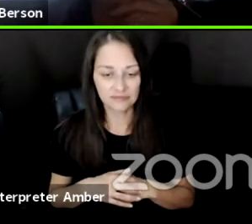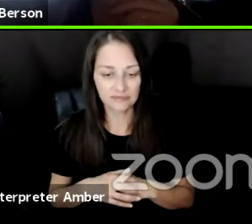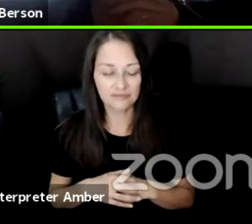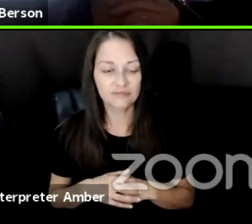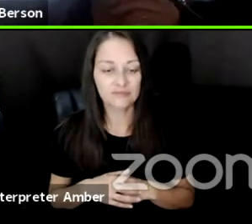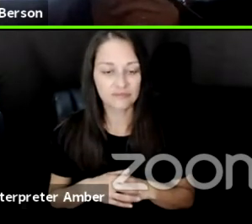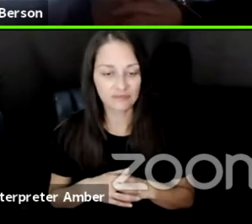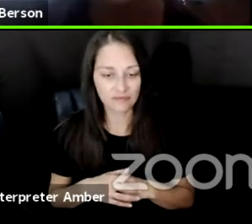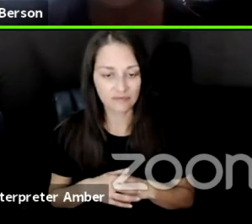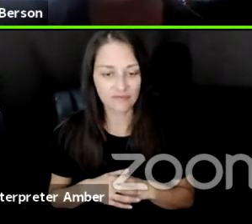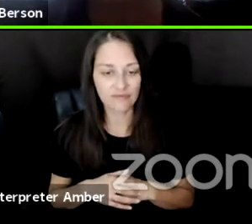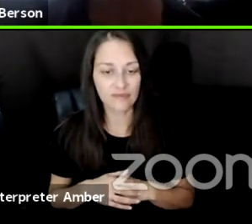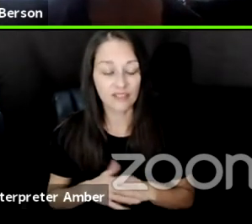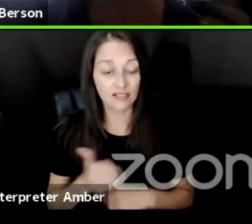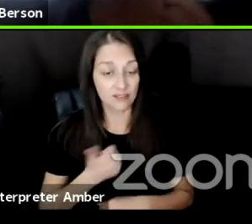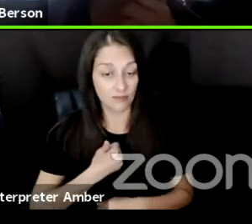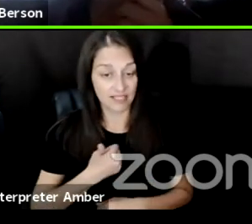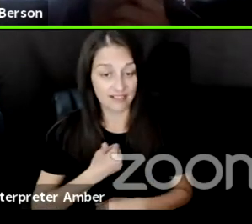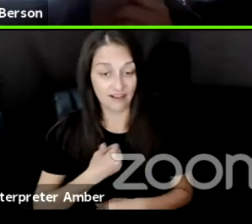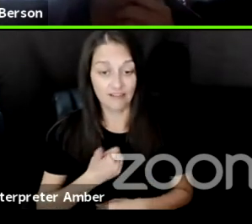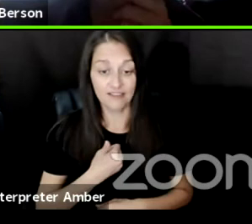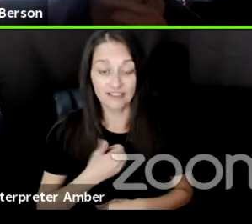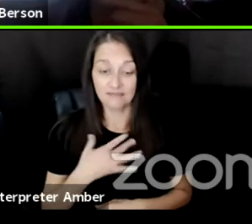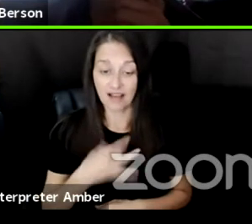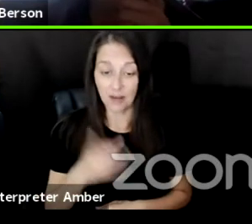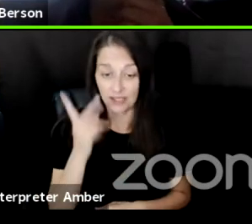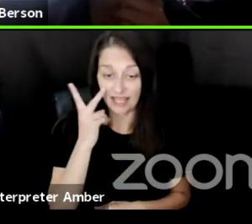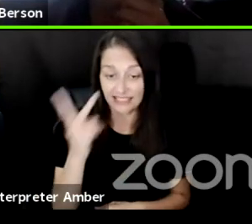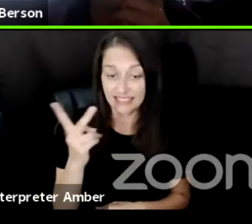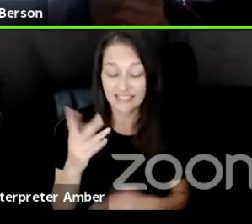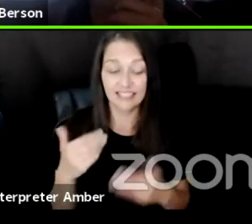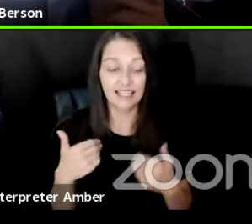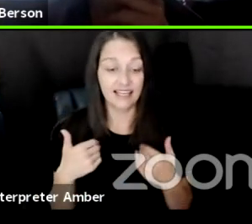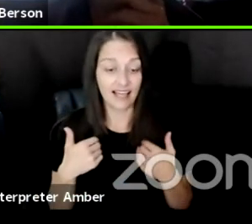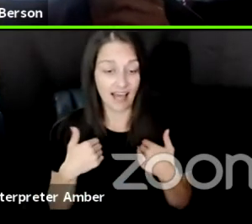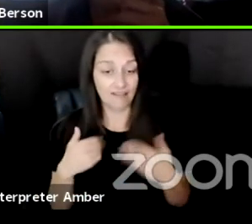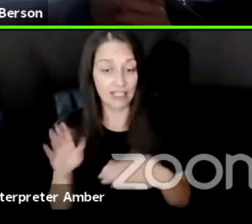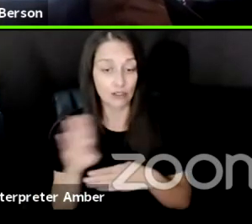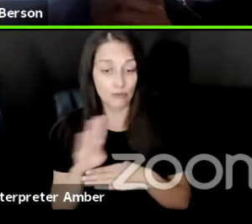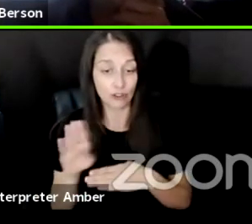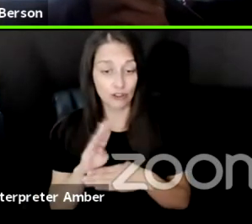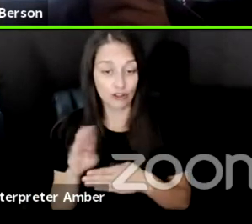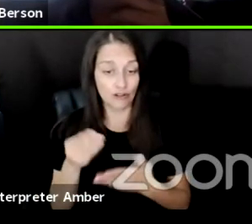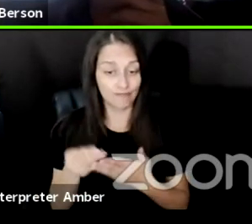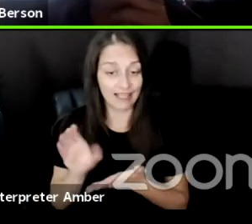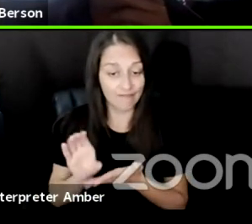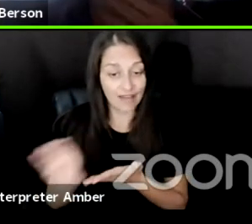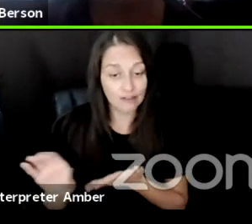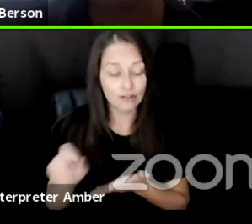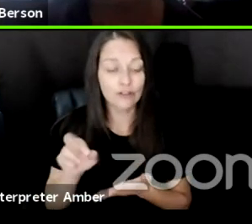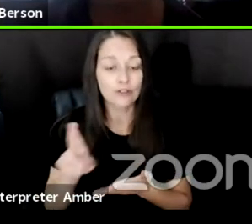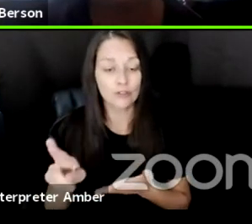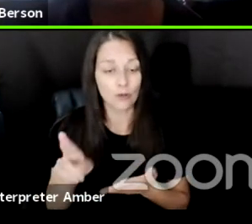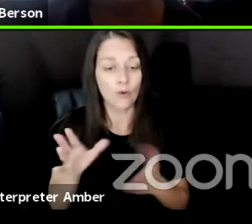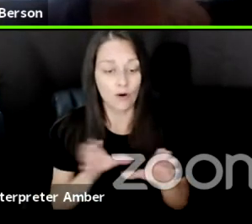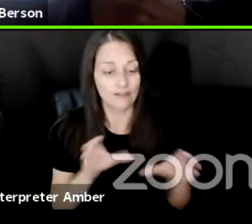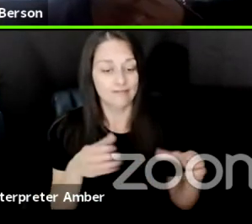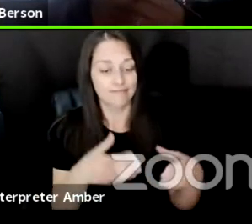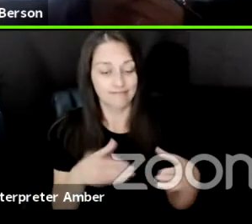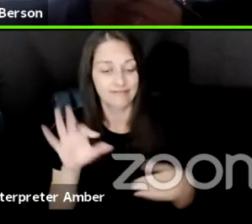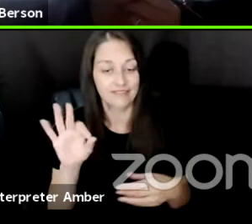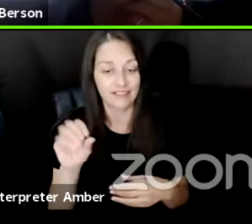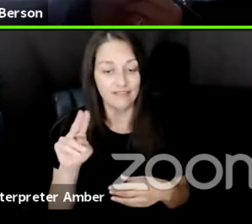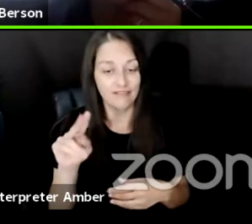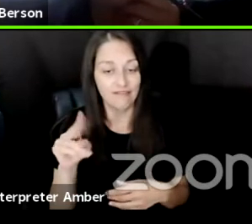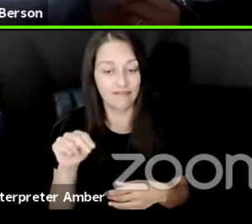somehow getting either commercial investors or foundations to put some serious money into that. I know, Leah,